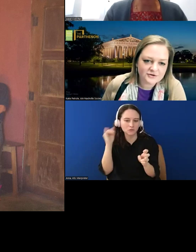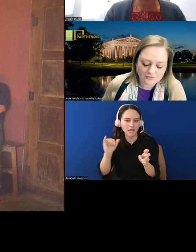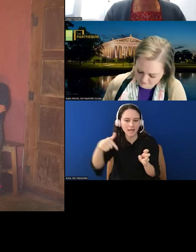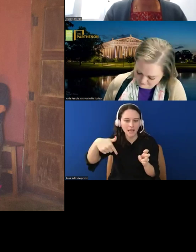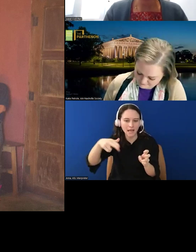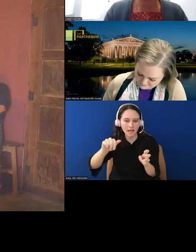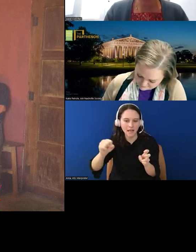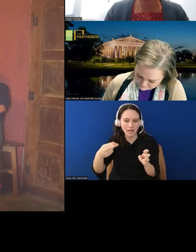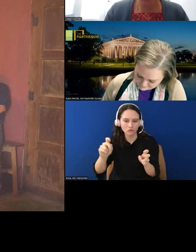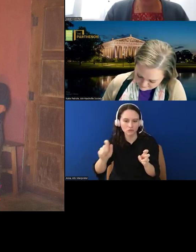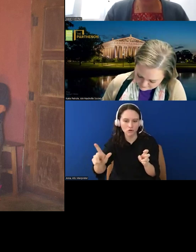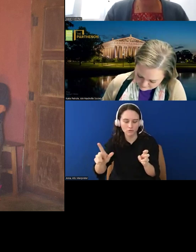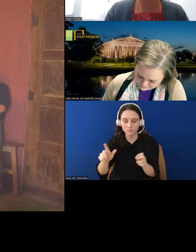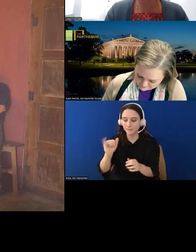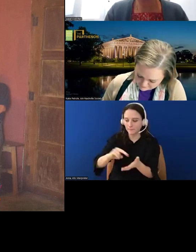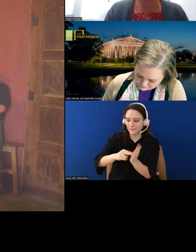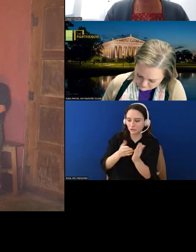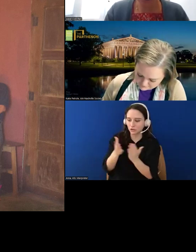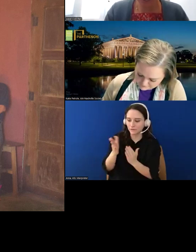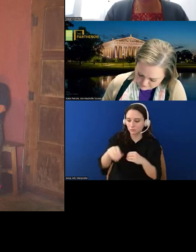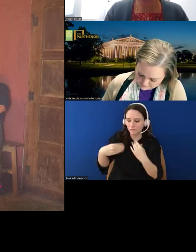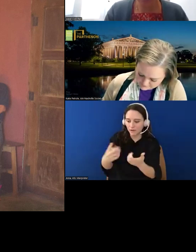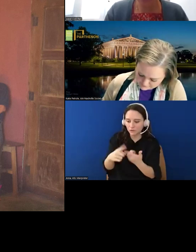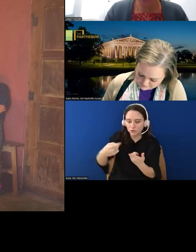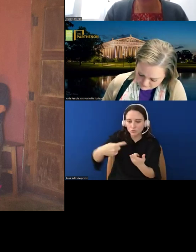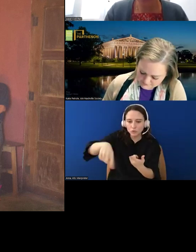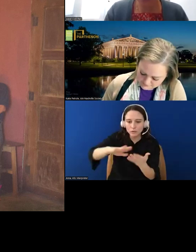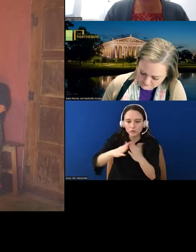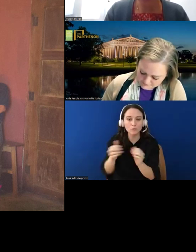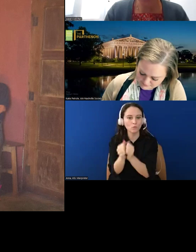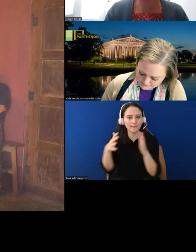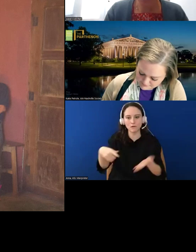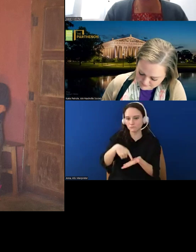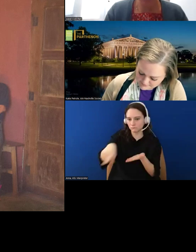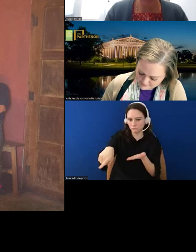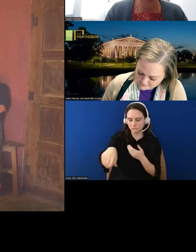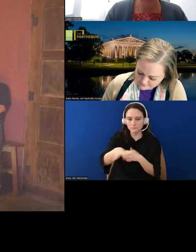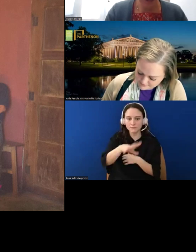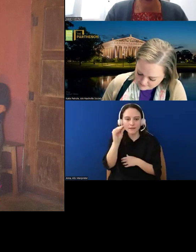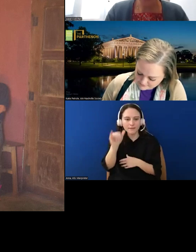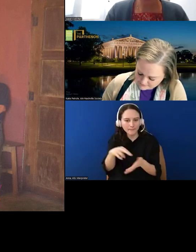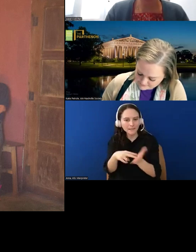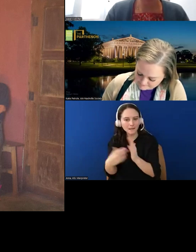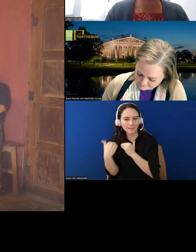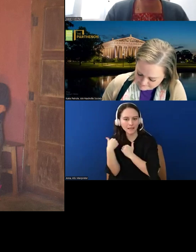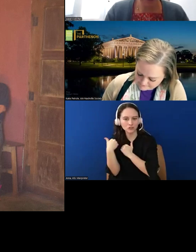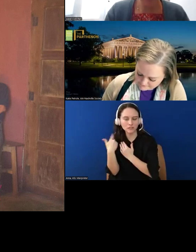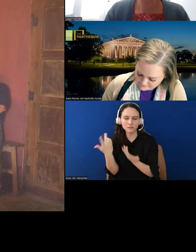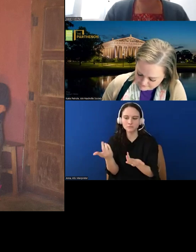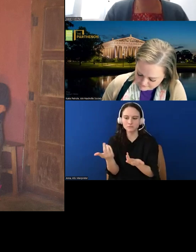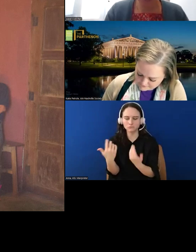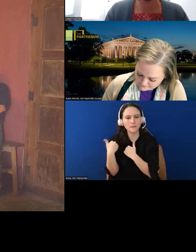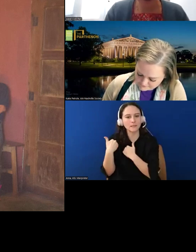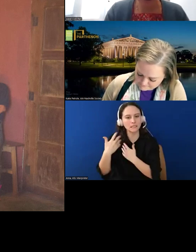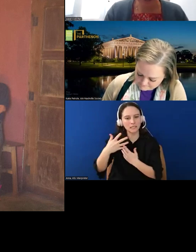one provides for the good of the community without remuneration, and that entails an obligation, a responsibility, and